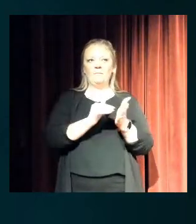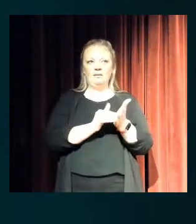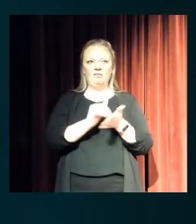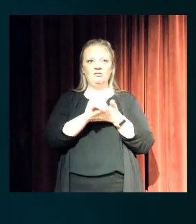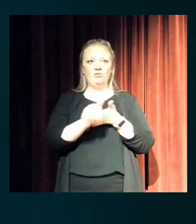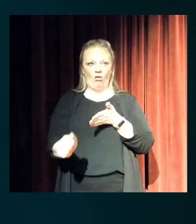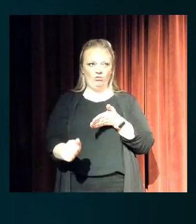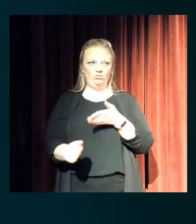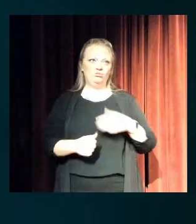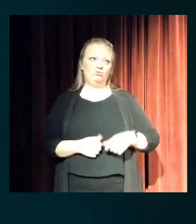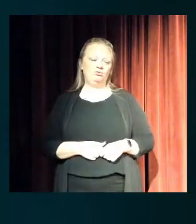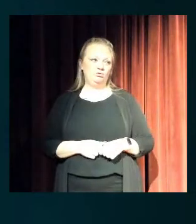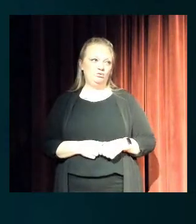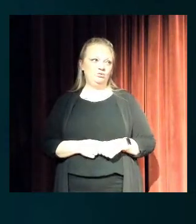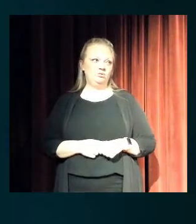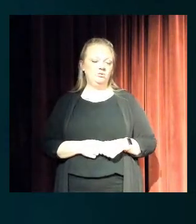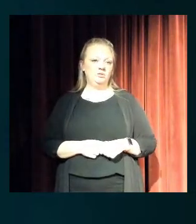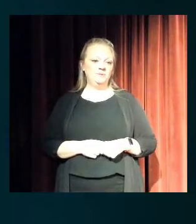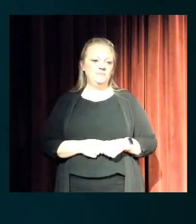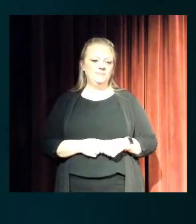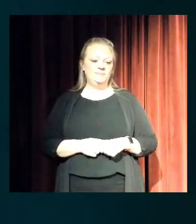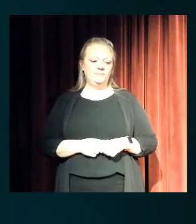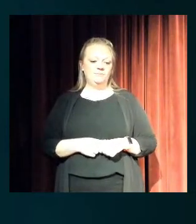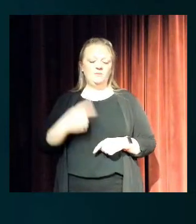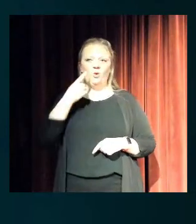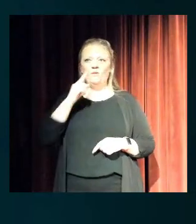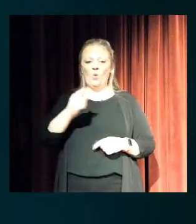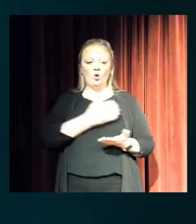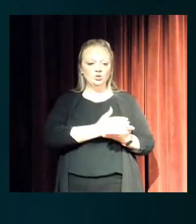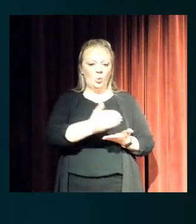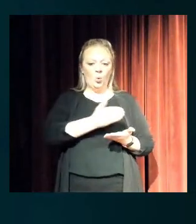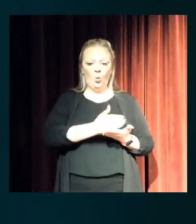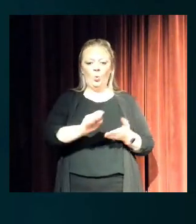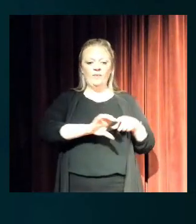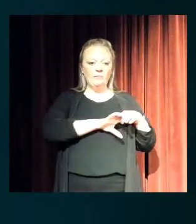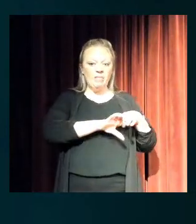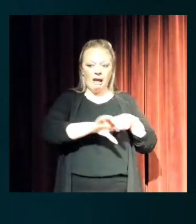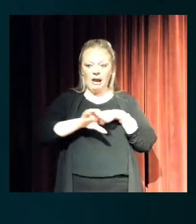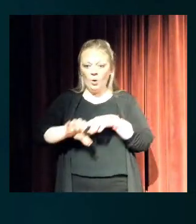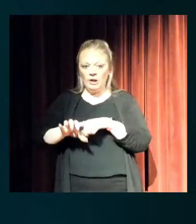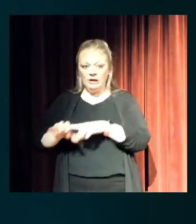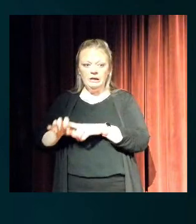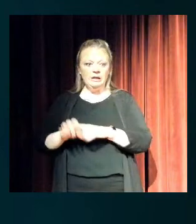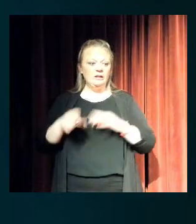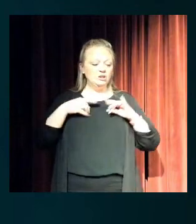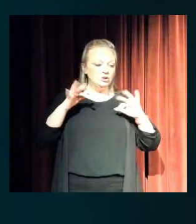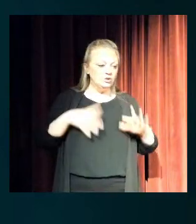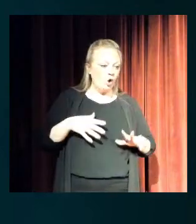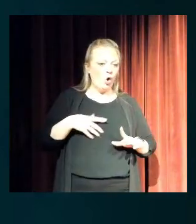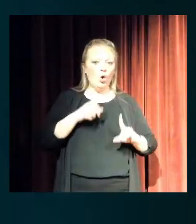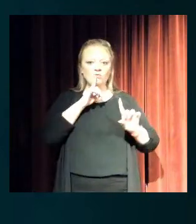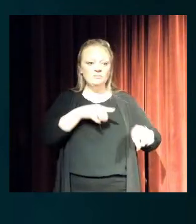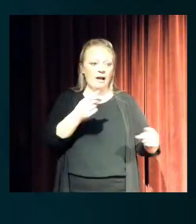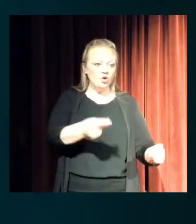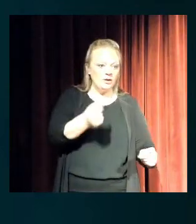million. But when it comes to clearing snow, responding quickly, and saving lives, it's worth